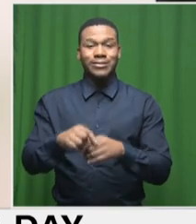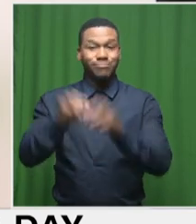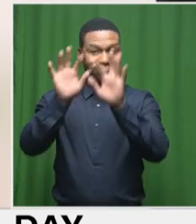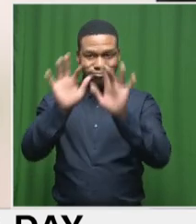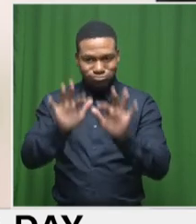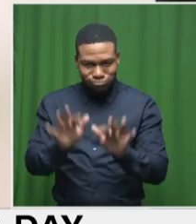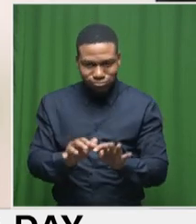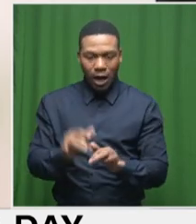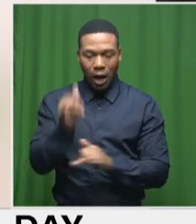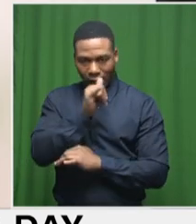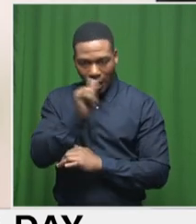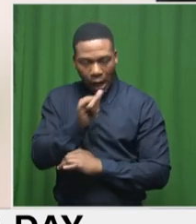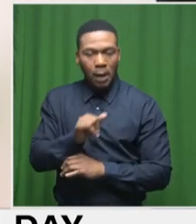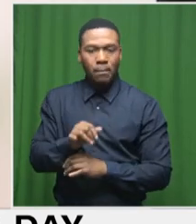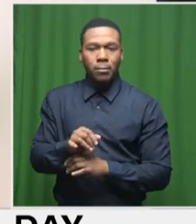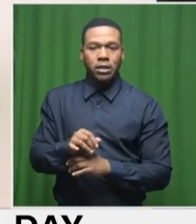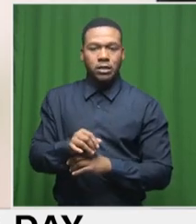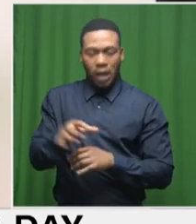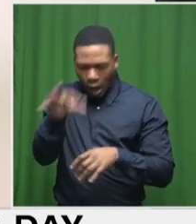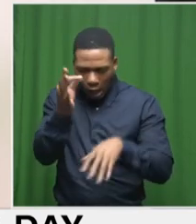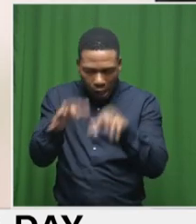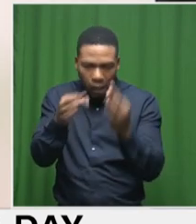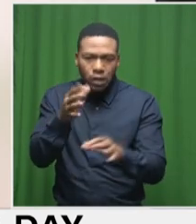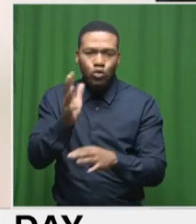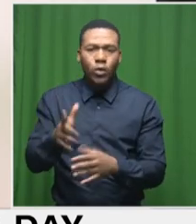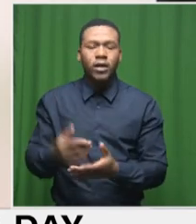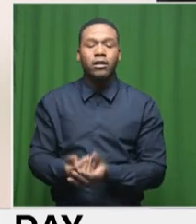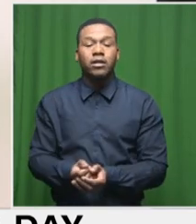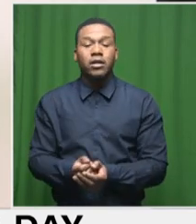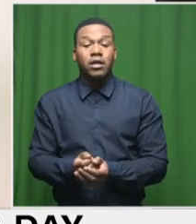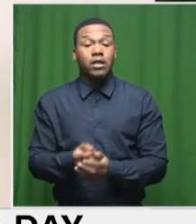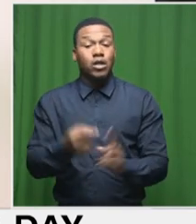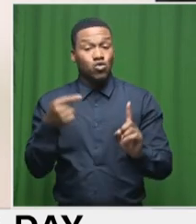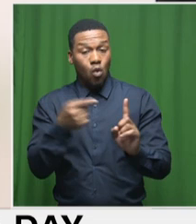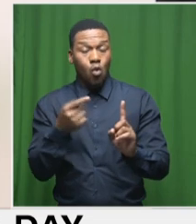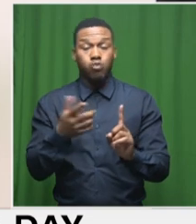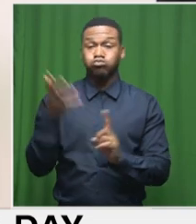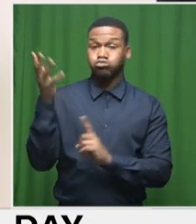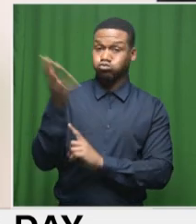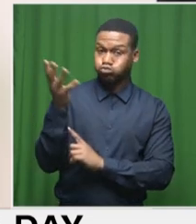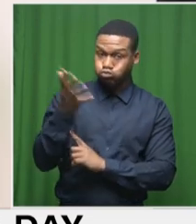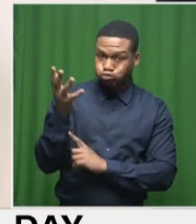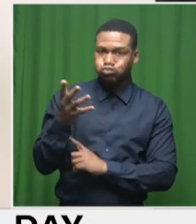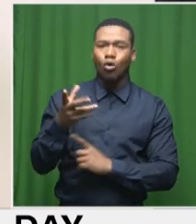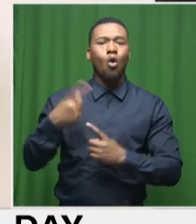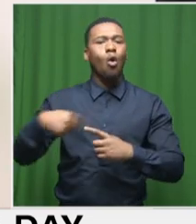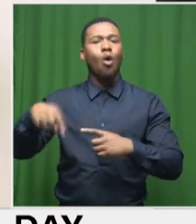is expected to also to brief the delegates that are going to be